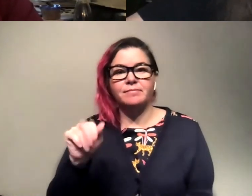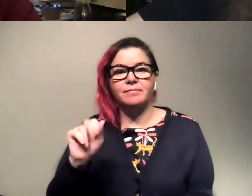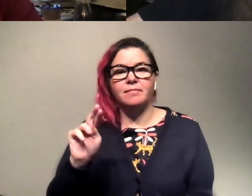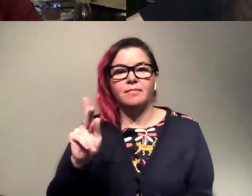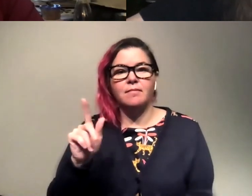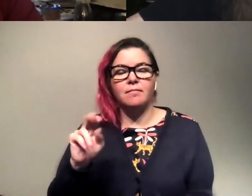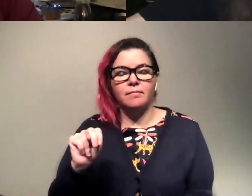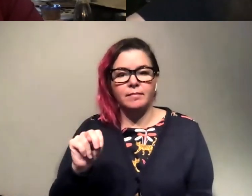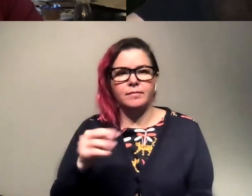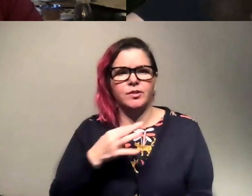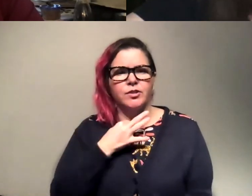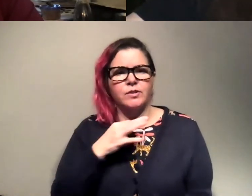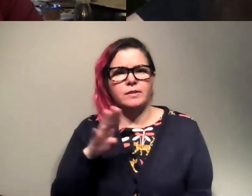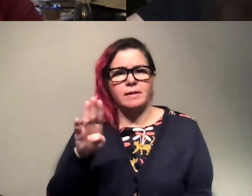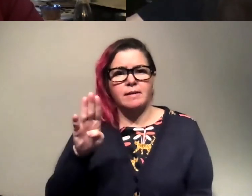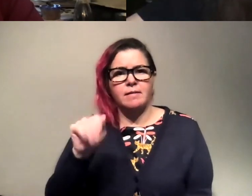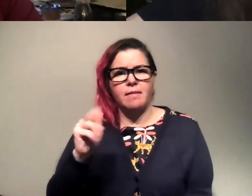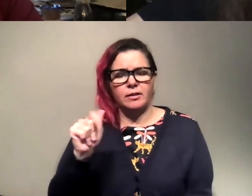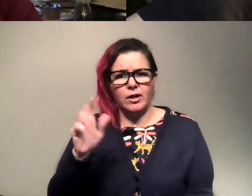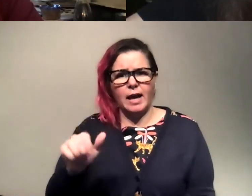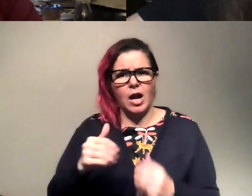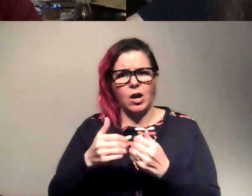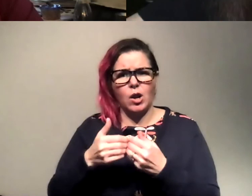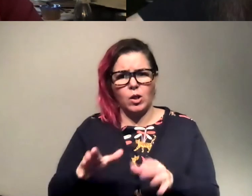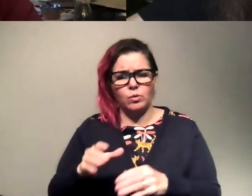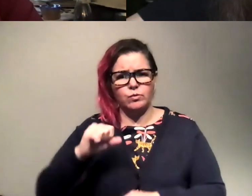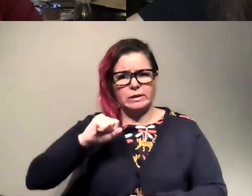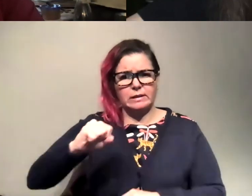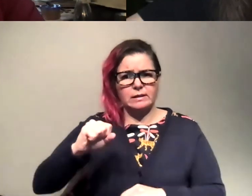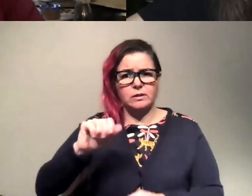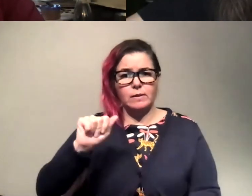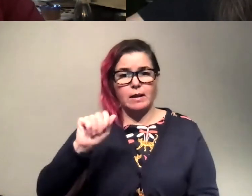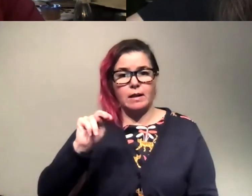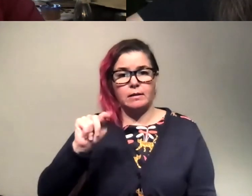can bacteria lose their resistance to antibiotics?